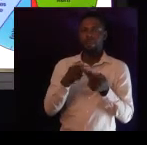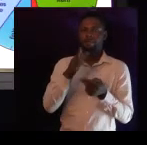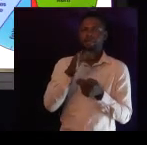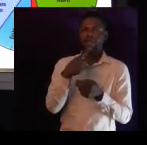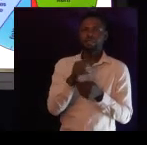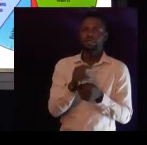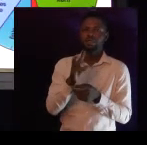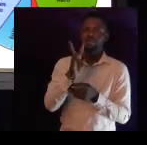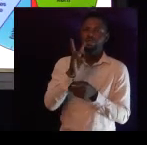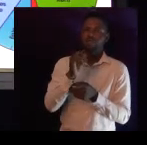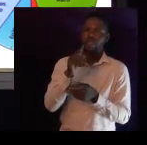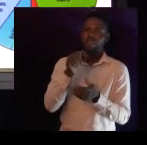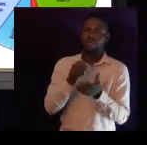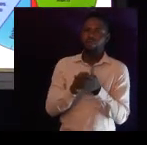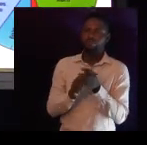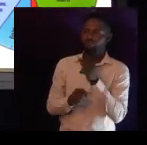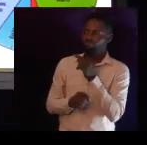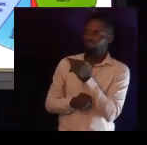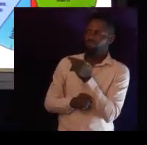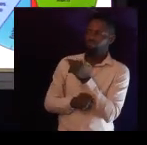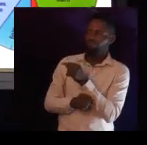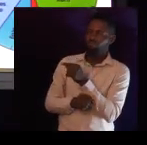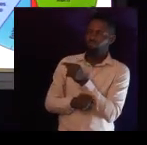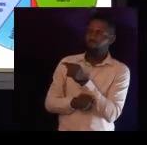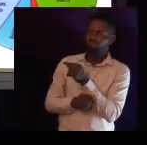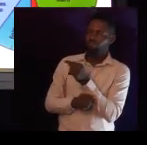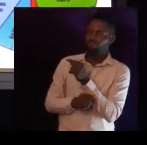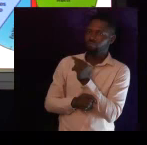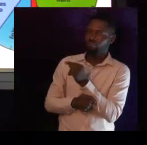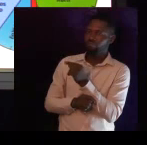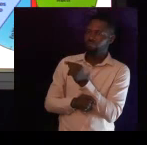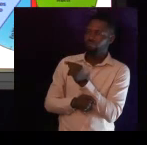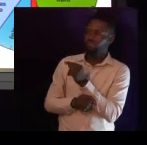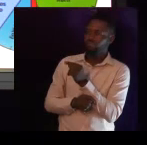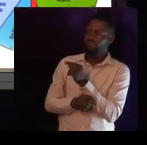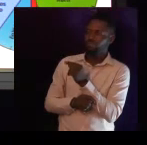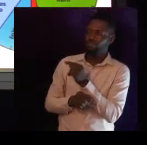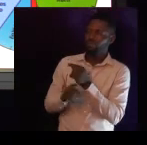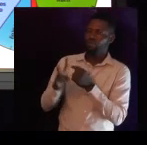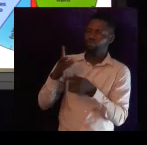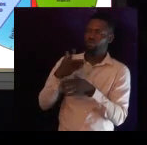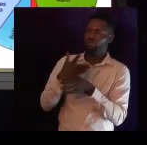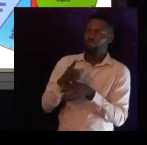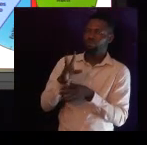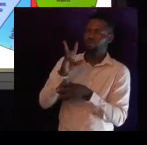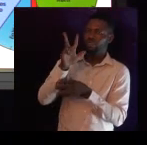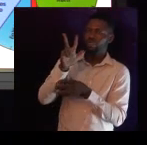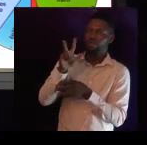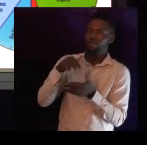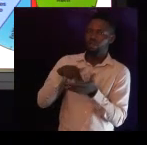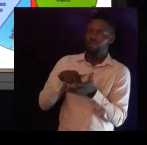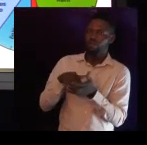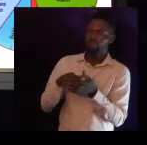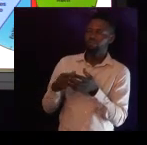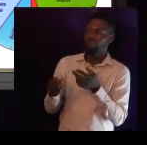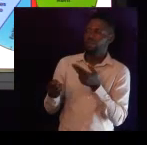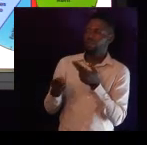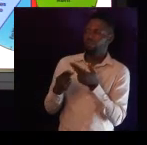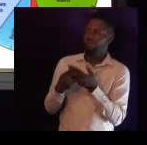the money. And in this case, 0 will cancel 1 0. 2 goes in 6 3 times, and you have 3,000